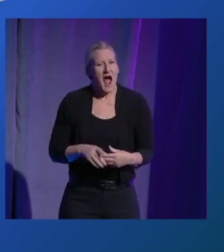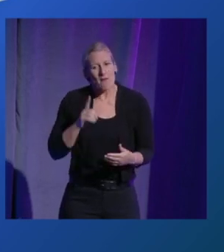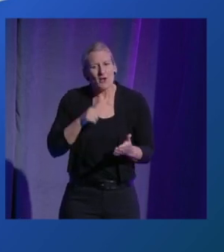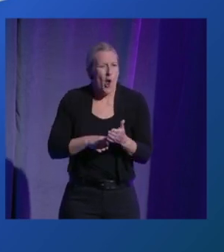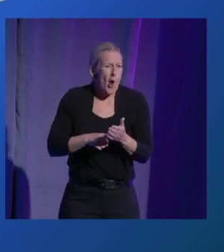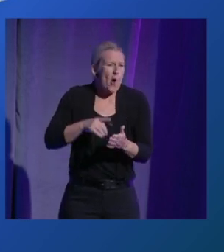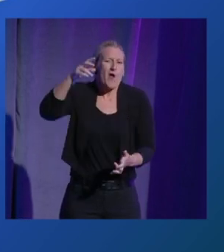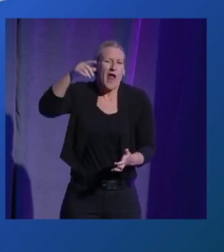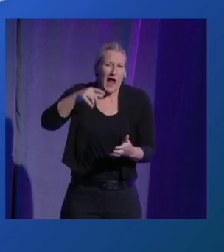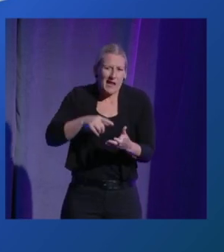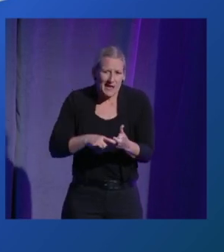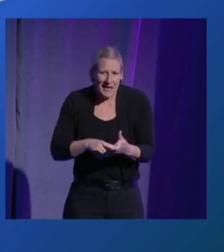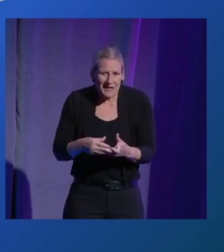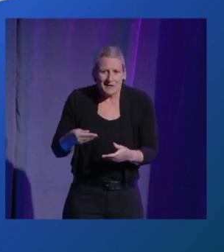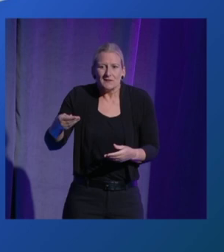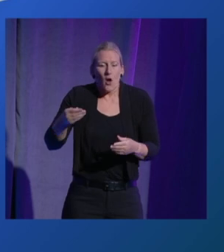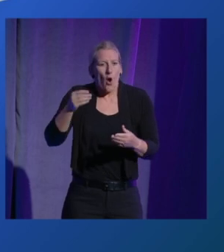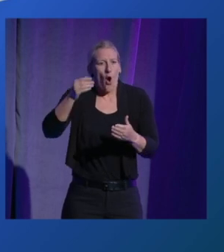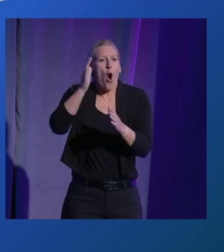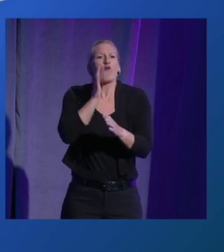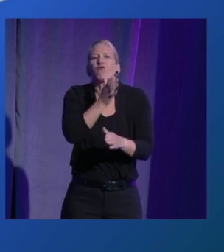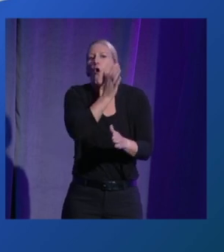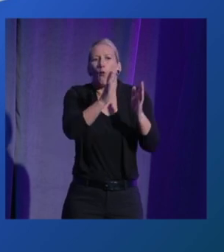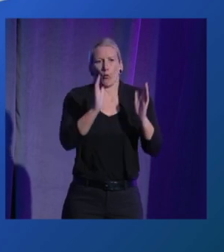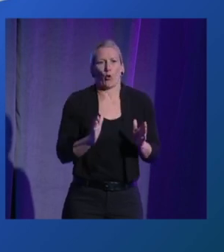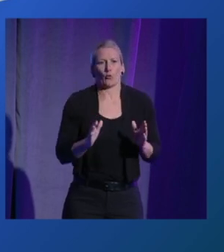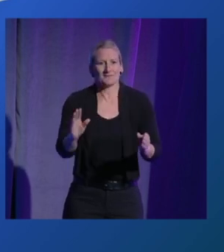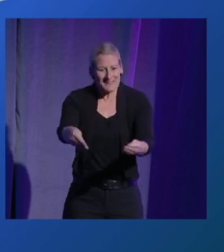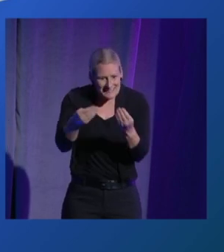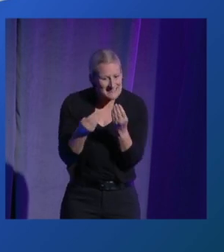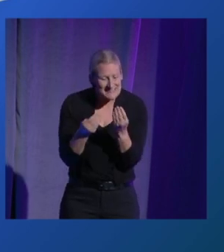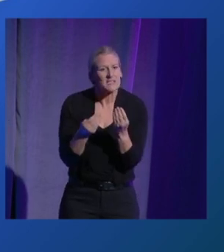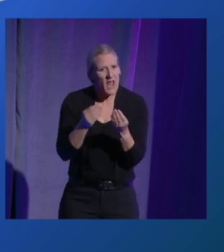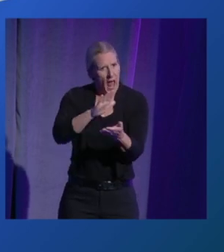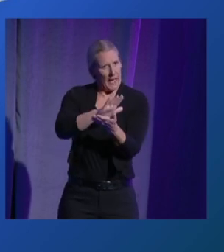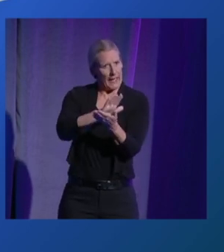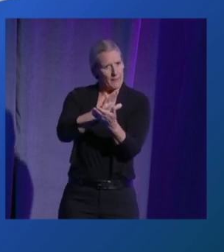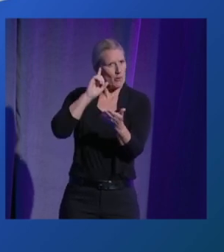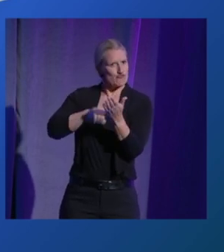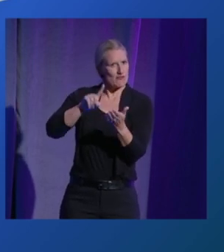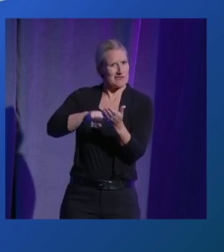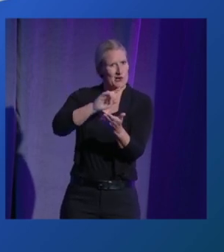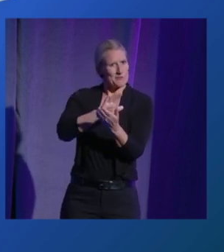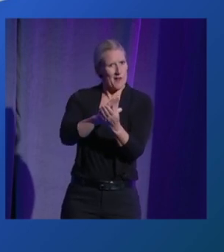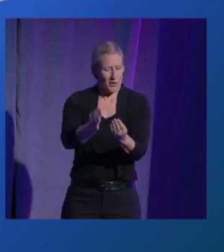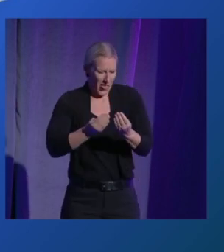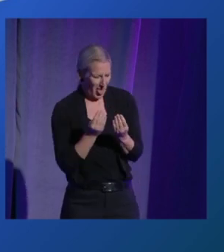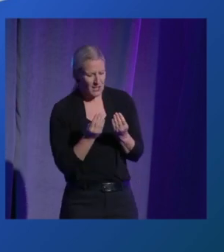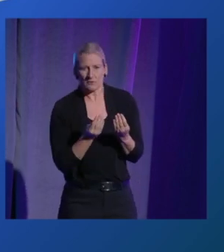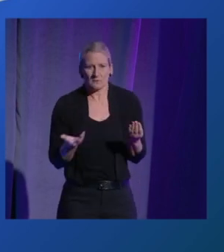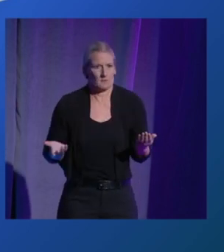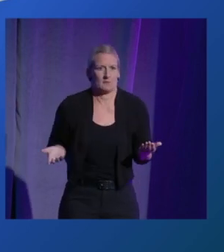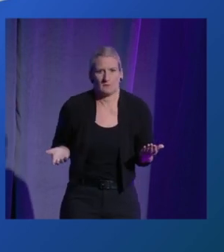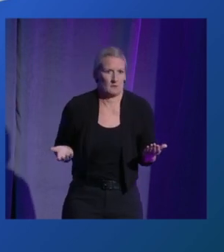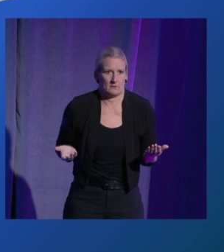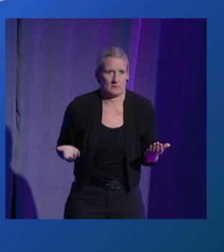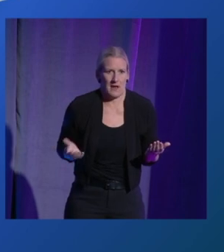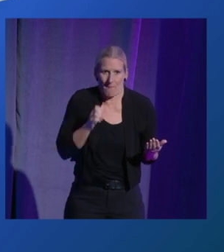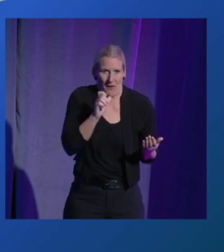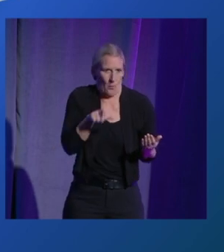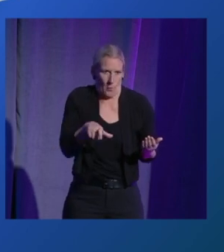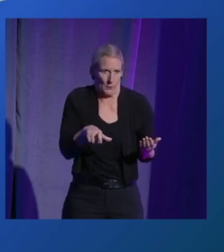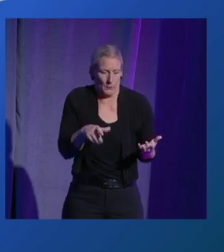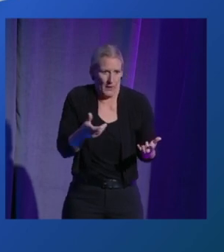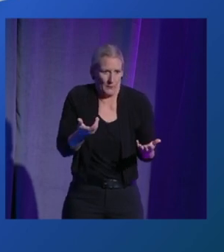a Farmer's hand I mean if I am a farmer why I should care a paper or this that I just need my cell phone to get the information if I